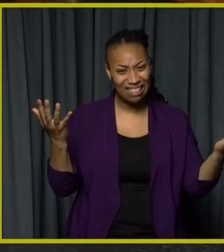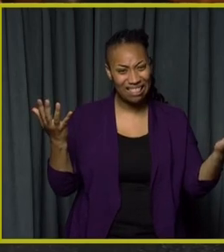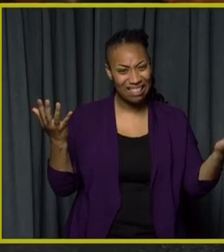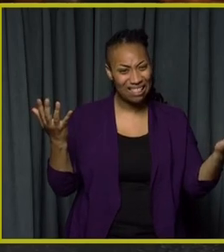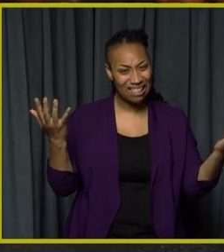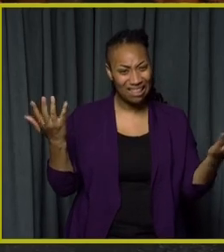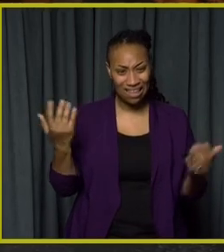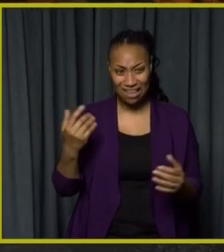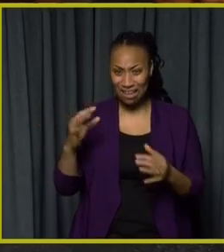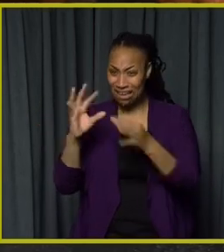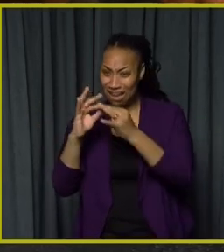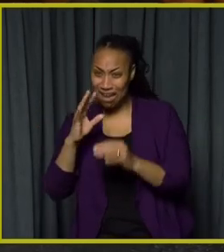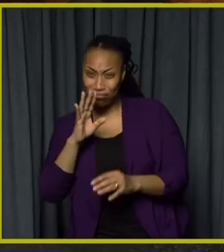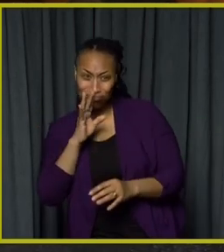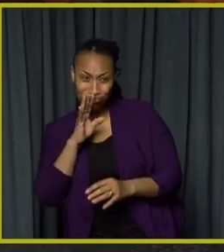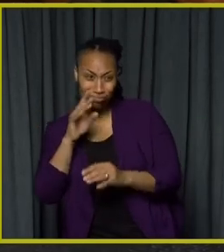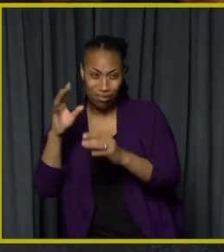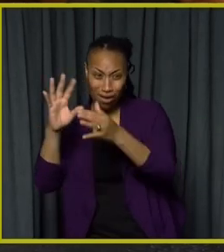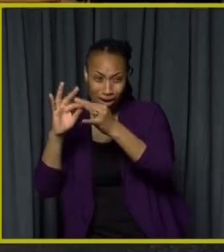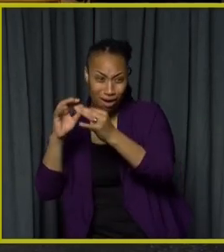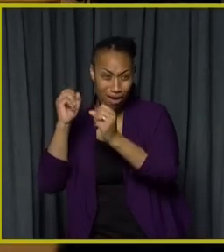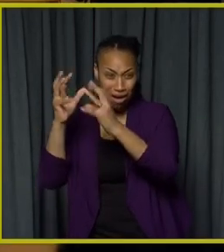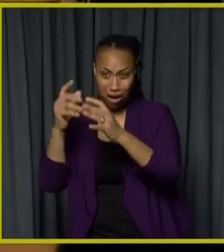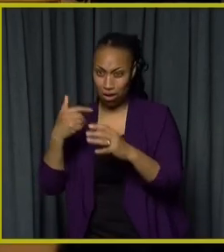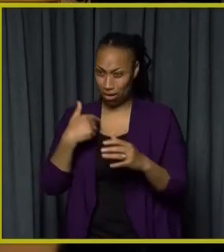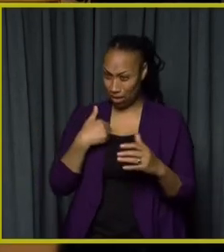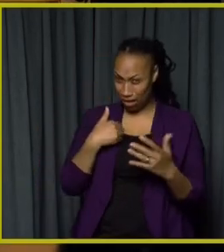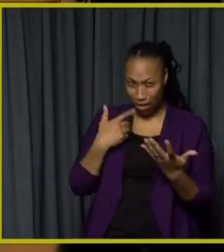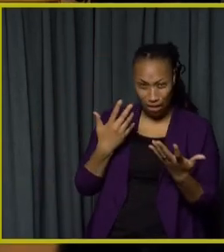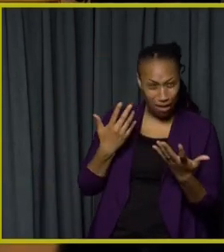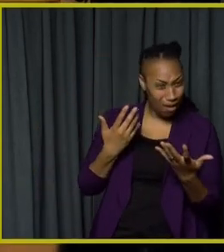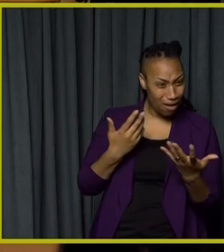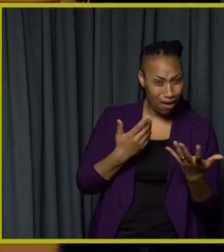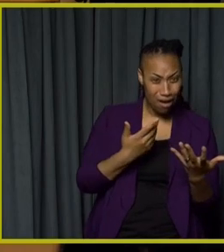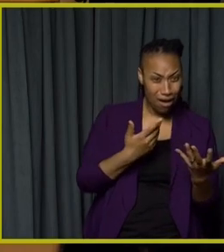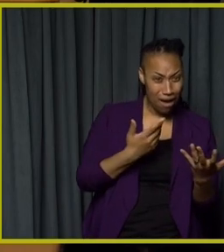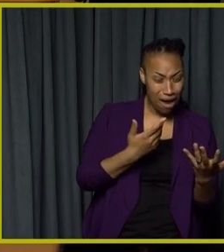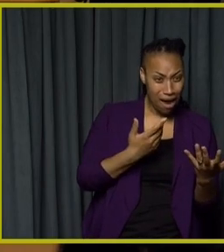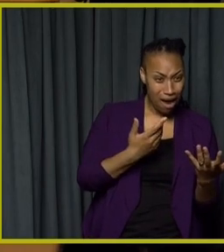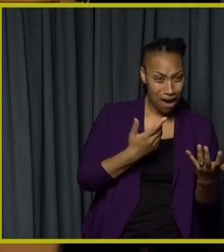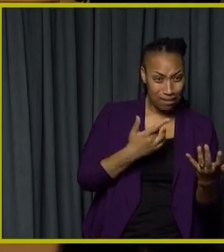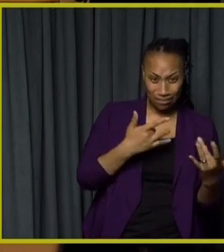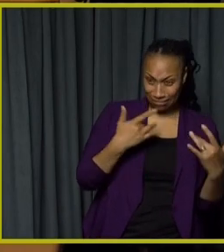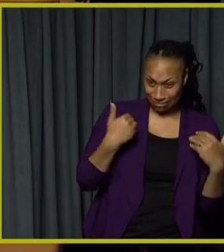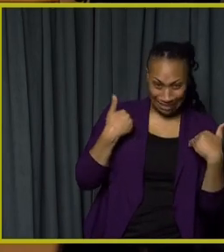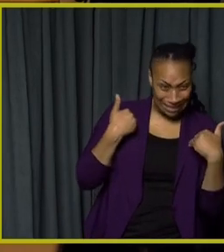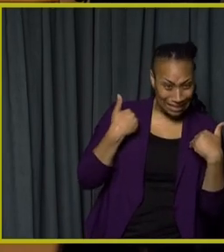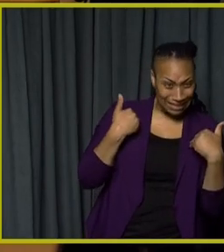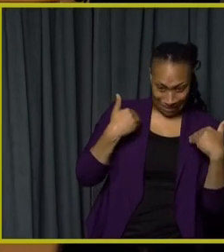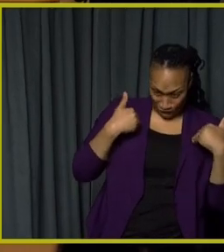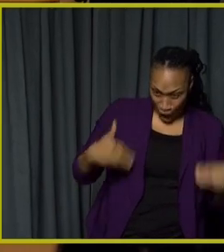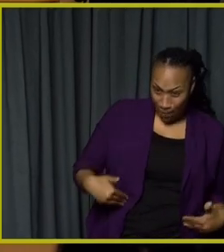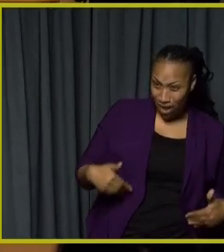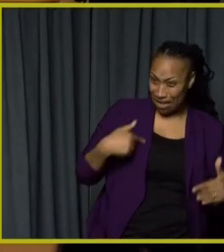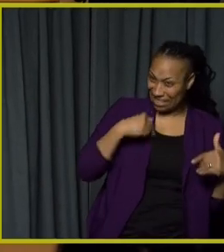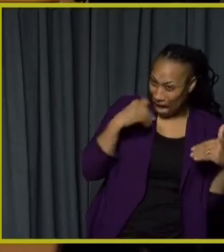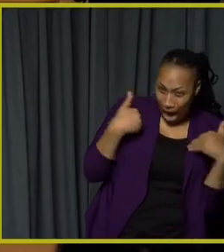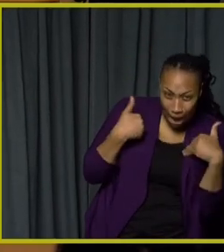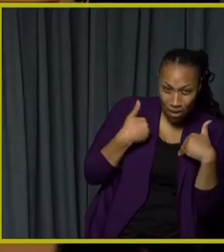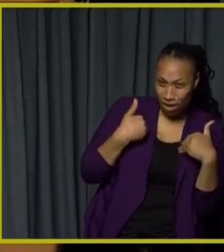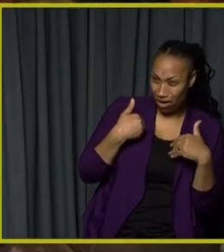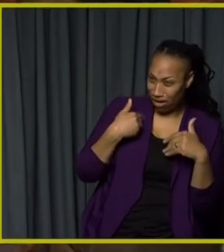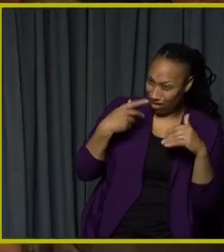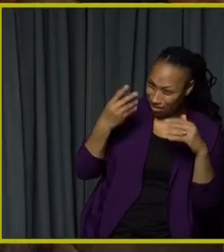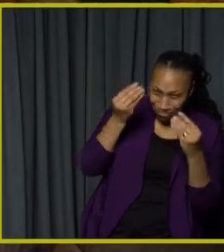somos animales, como nos dicen. We're not animals, as they are calling us. Somos personas que venimos a trabajar. We are human beings that come